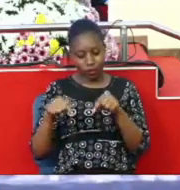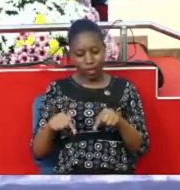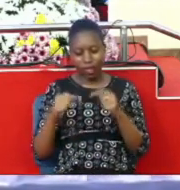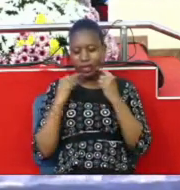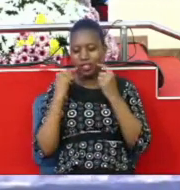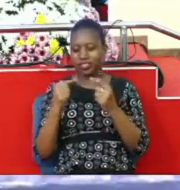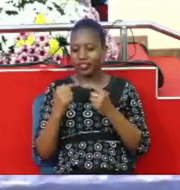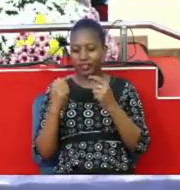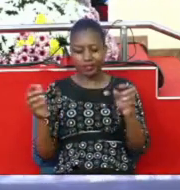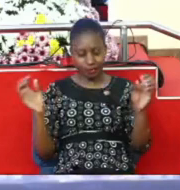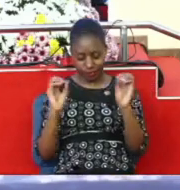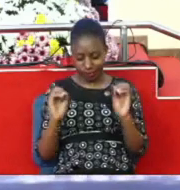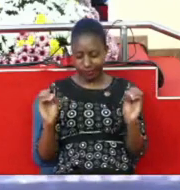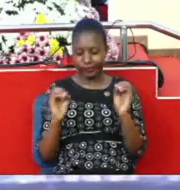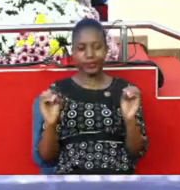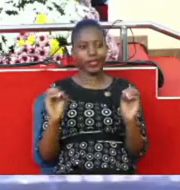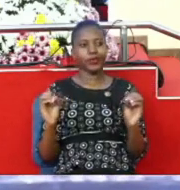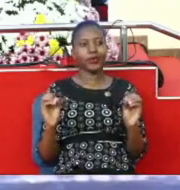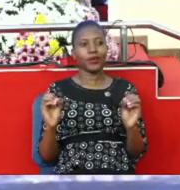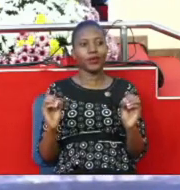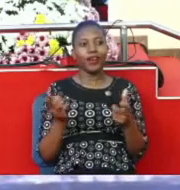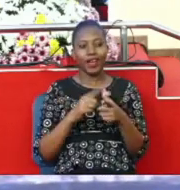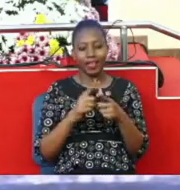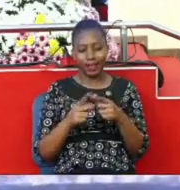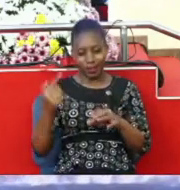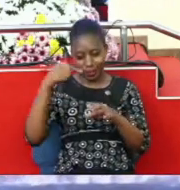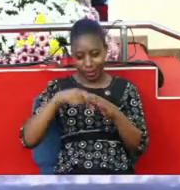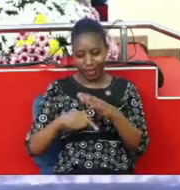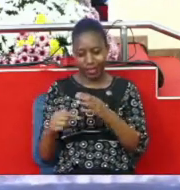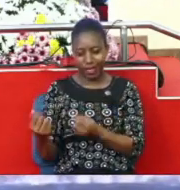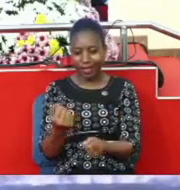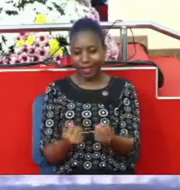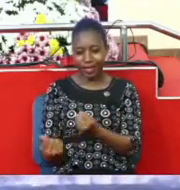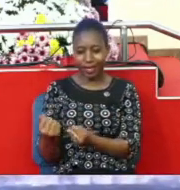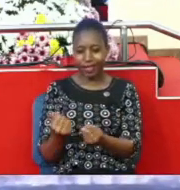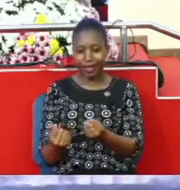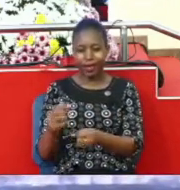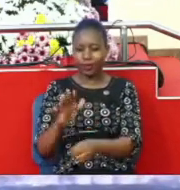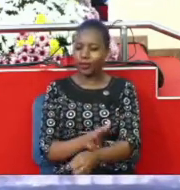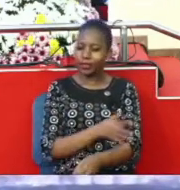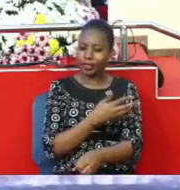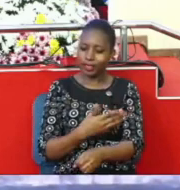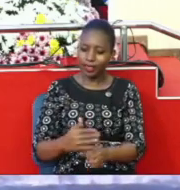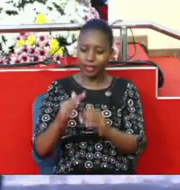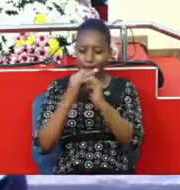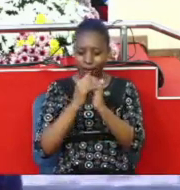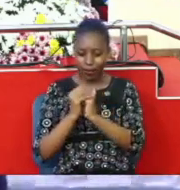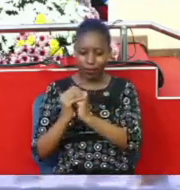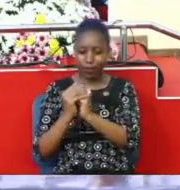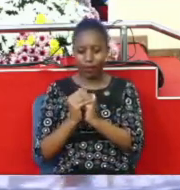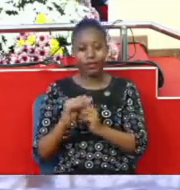Mimi. Unaingia kwa gari, unaimba nyimbo za kigosho, kabla